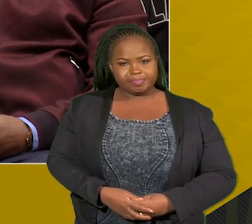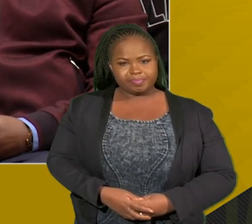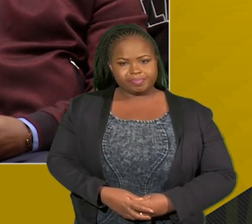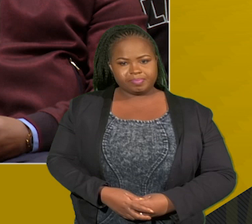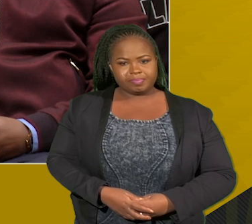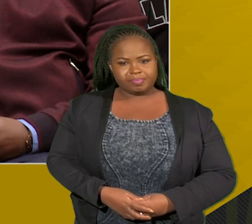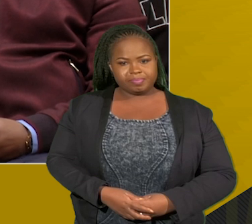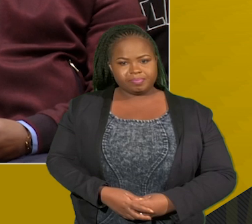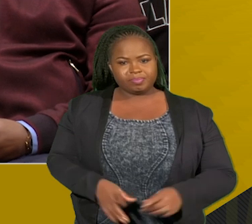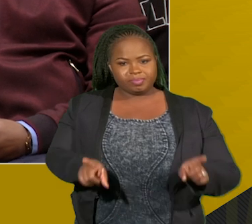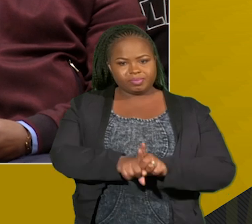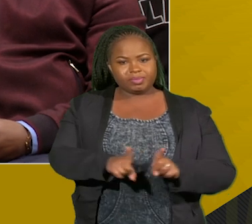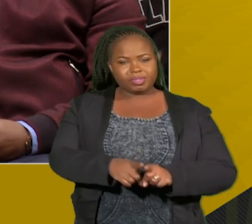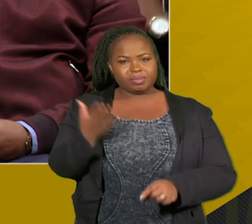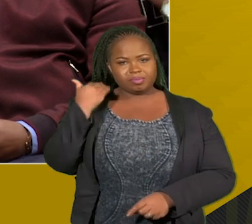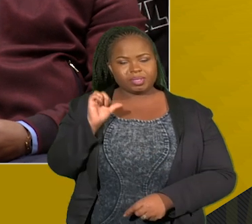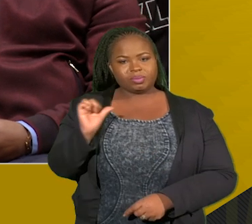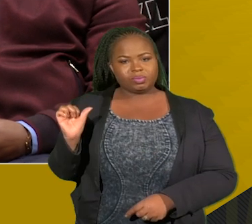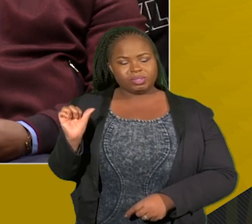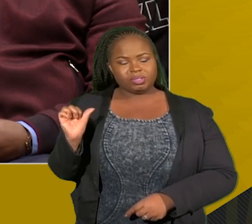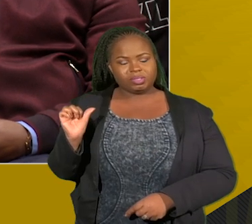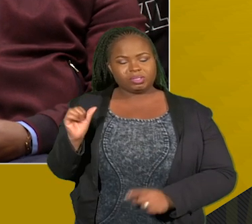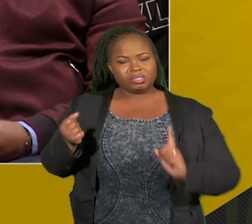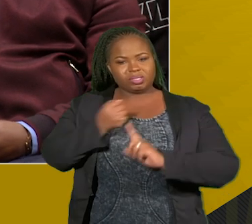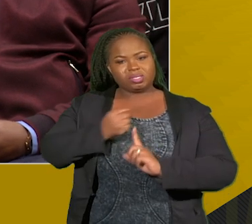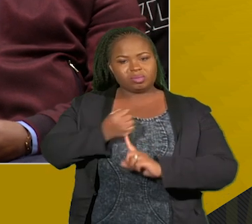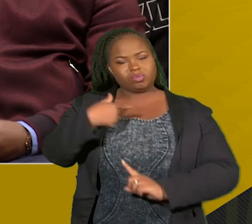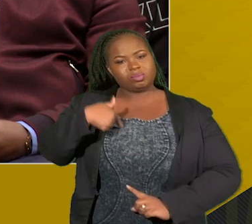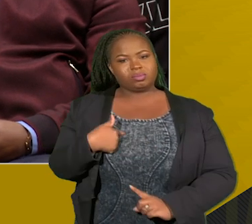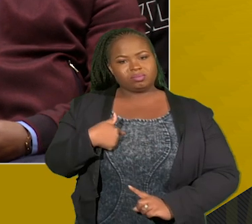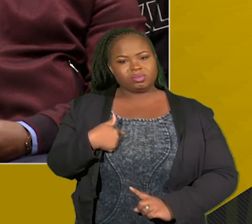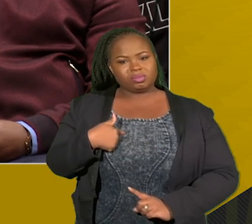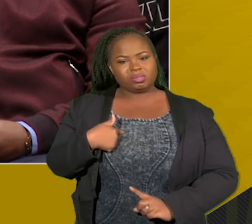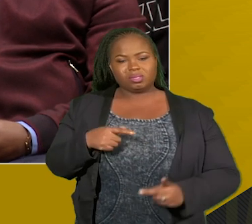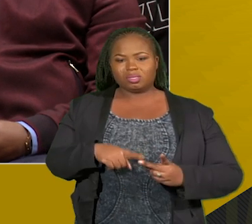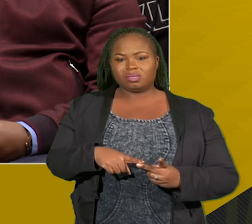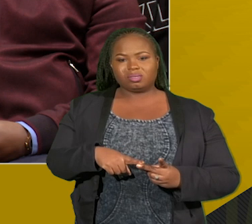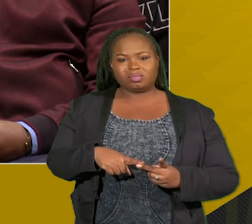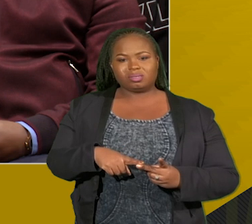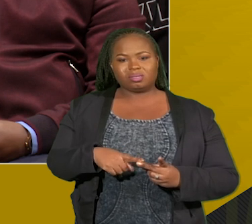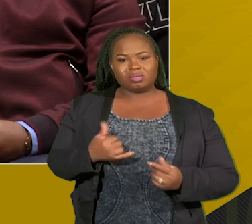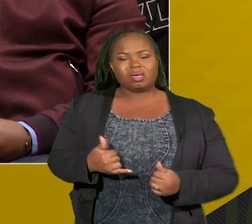Even last week, he said yes, and my tooth is not working now.